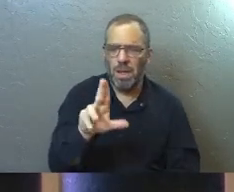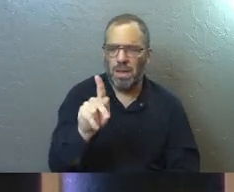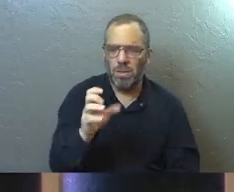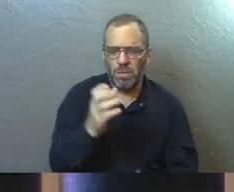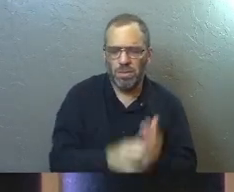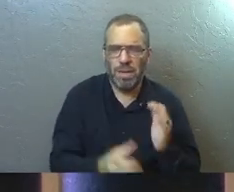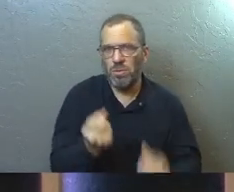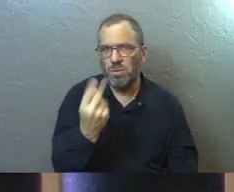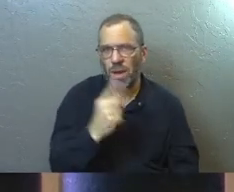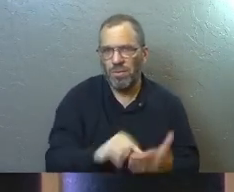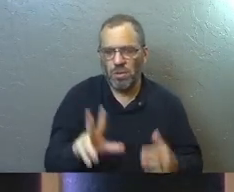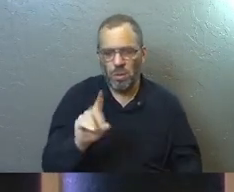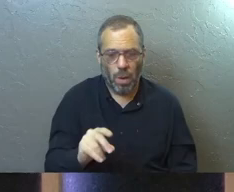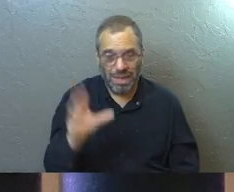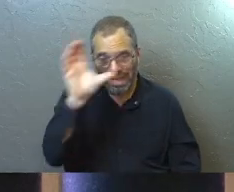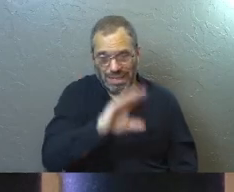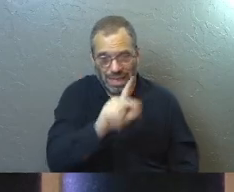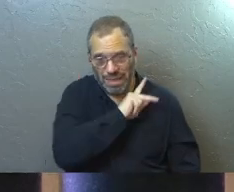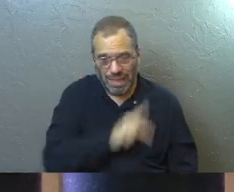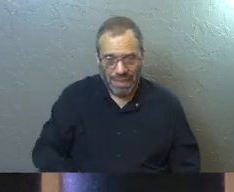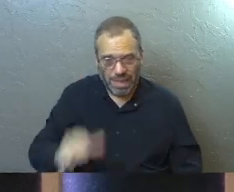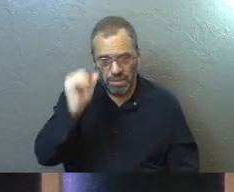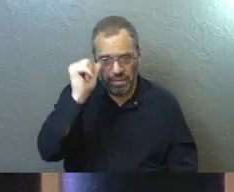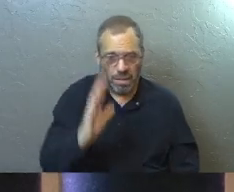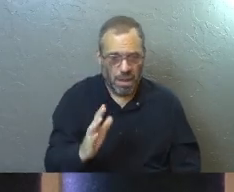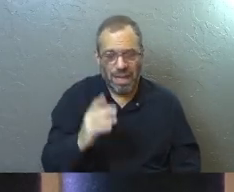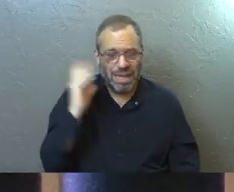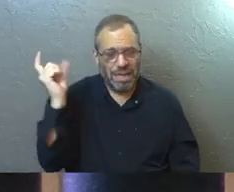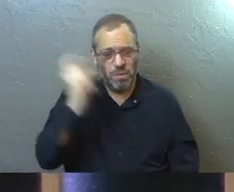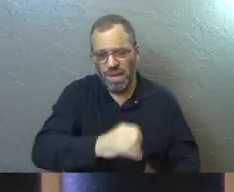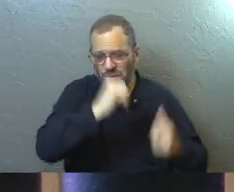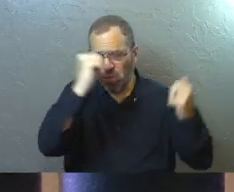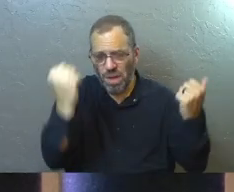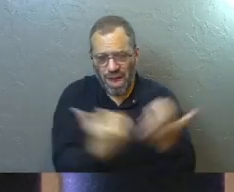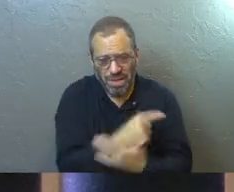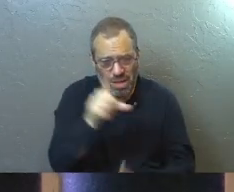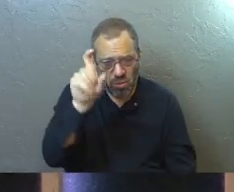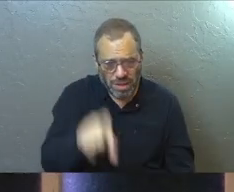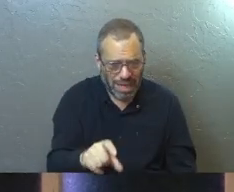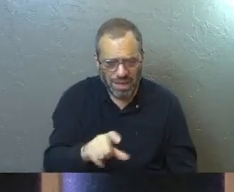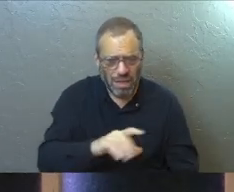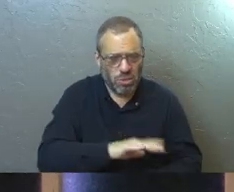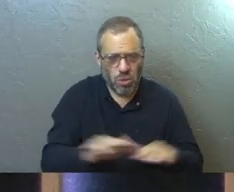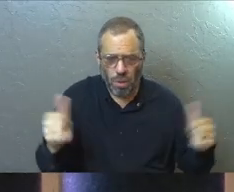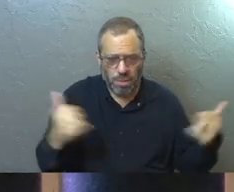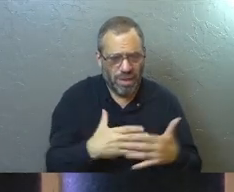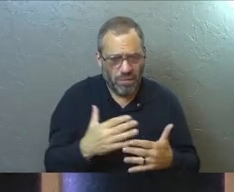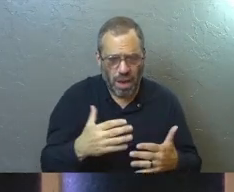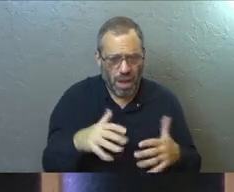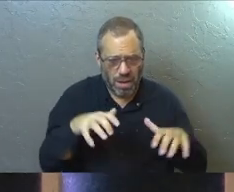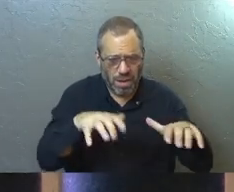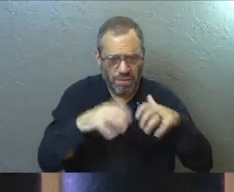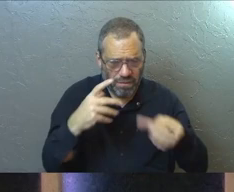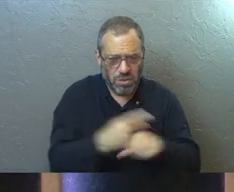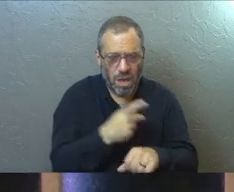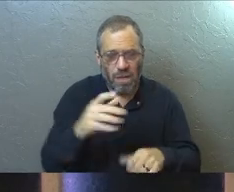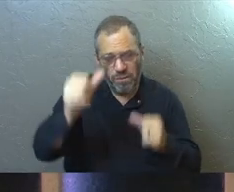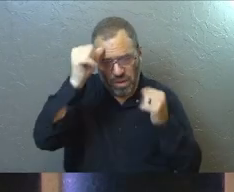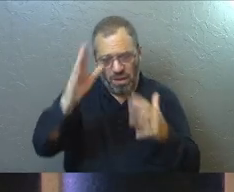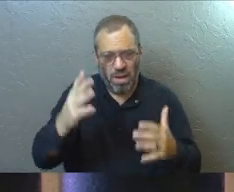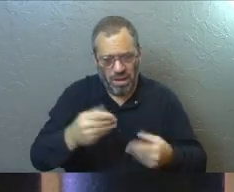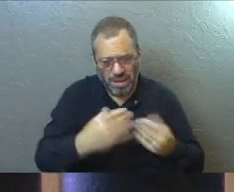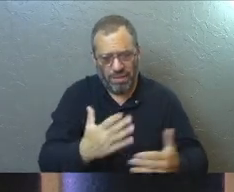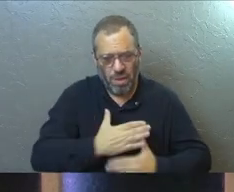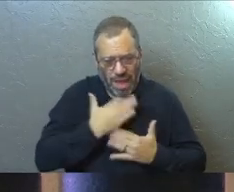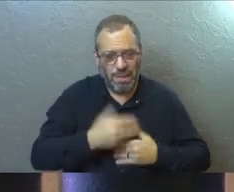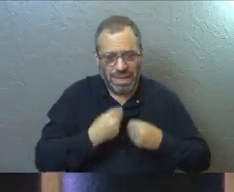Luke 12:31. Seek the kingdom of God above all else, and he will give you everything you need. So don't be afraid, little flock, for it gives your Father great